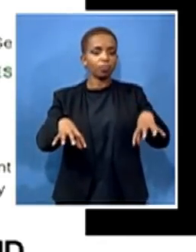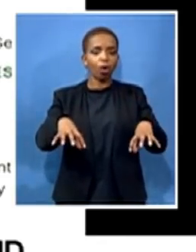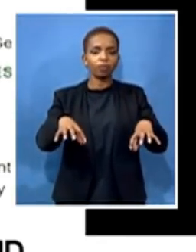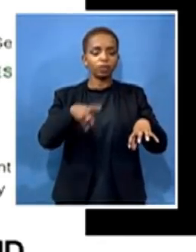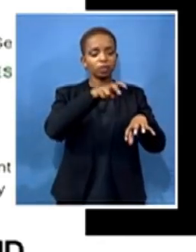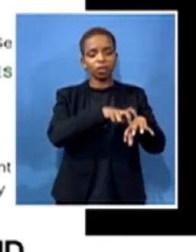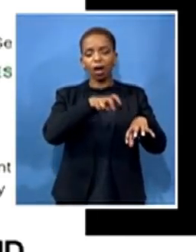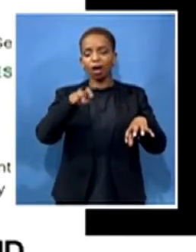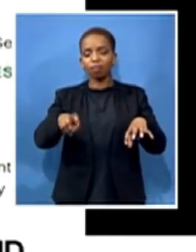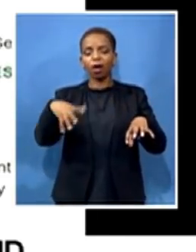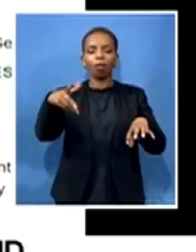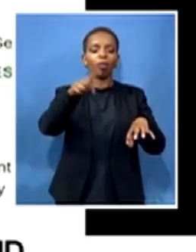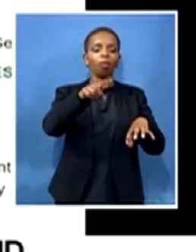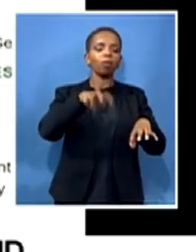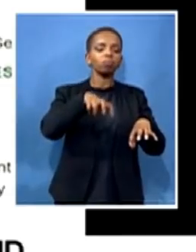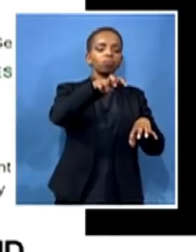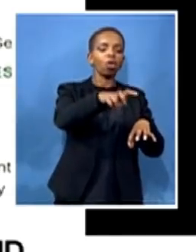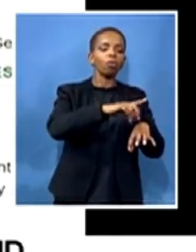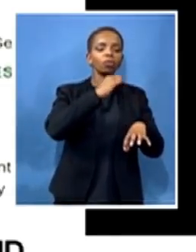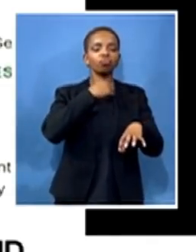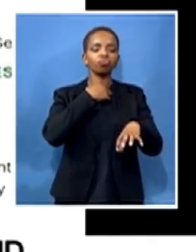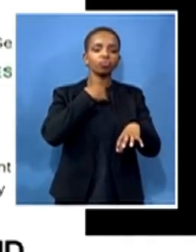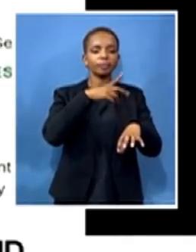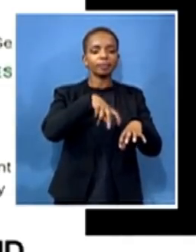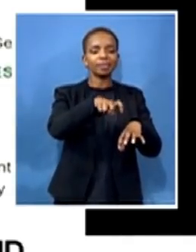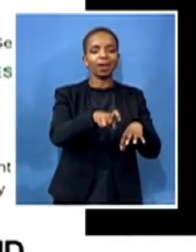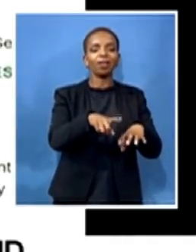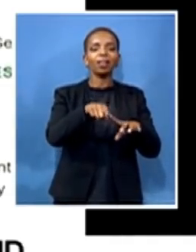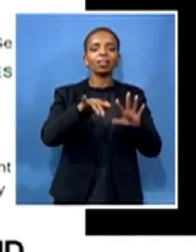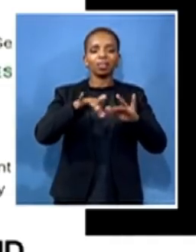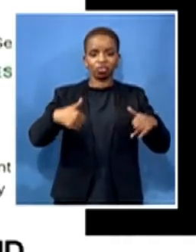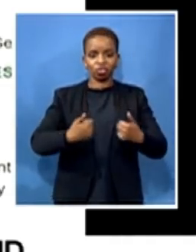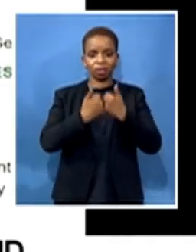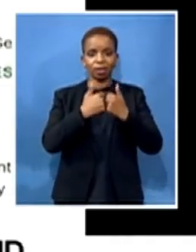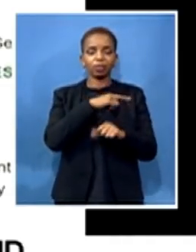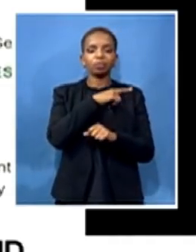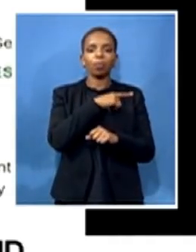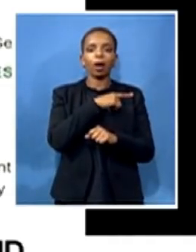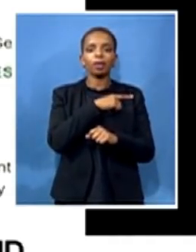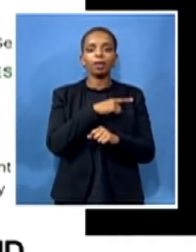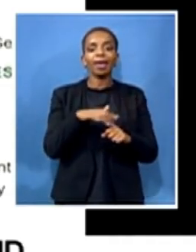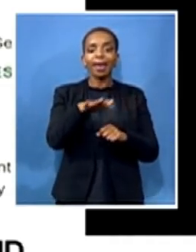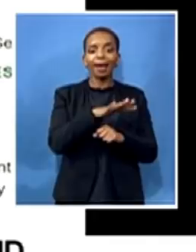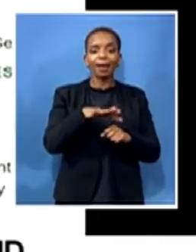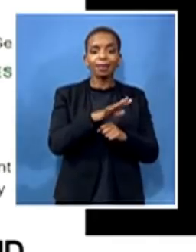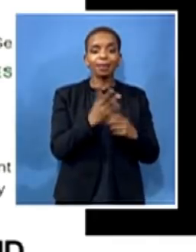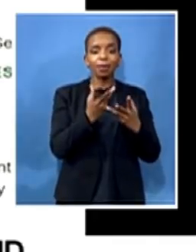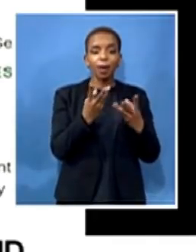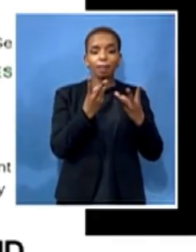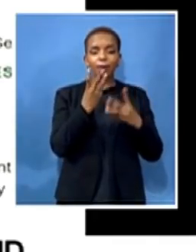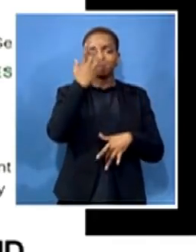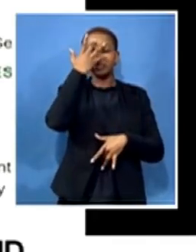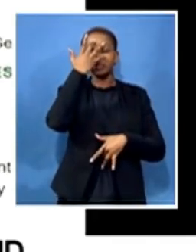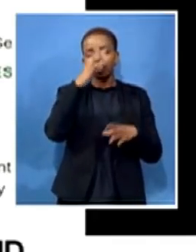at the areas where the infections are most, it's in the big economic hubs. And that's where